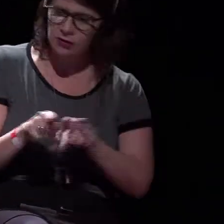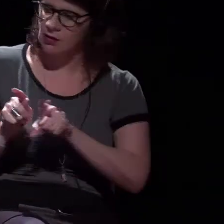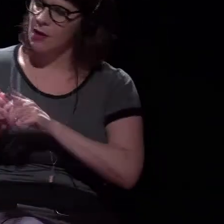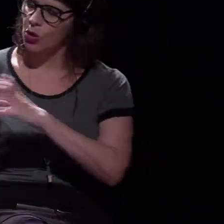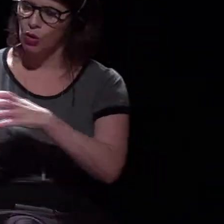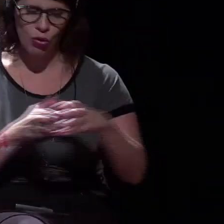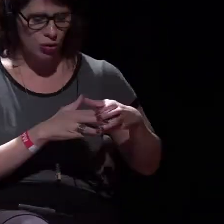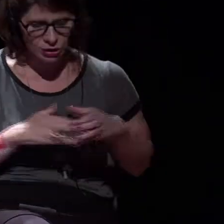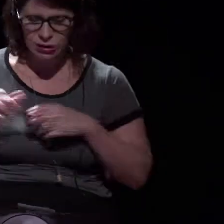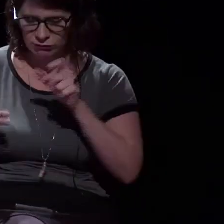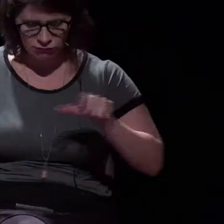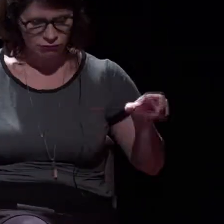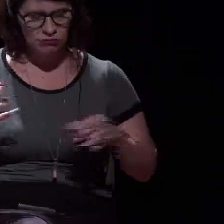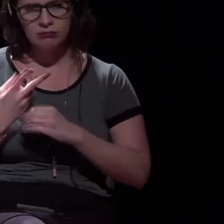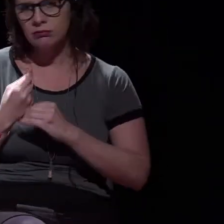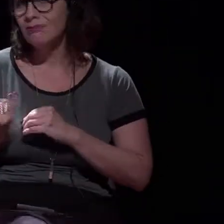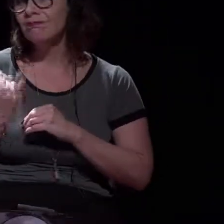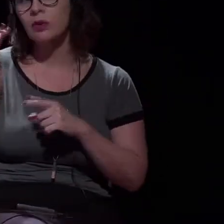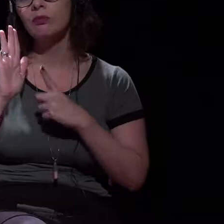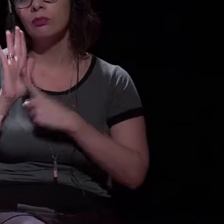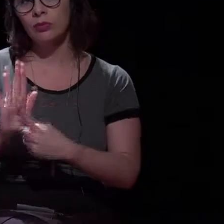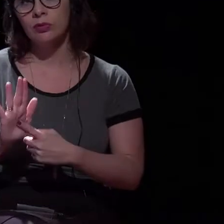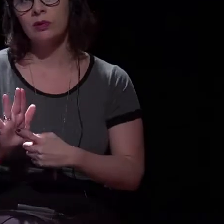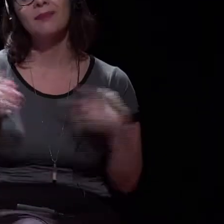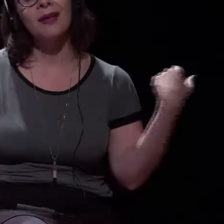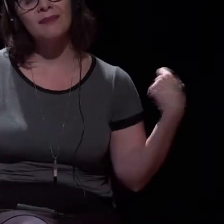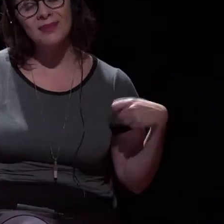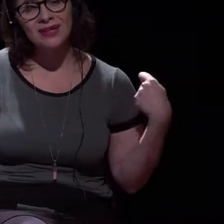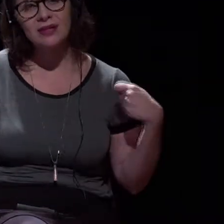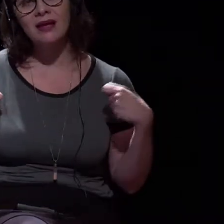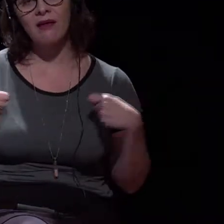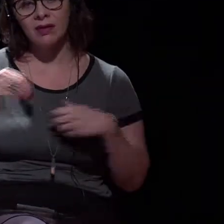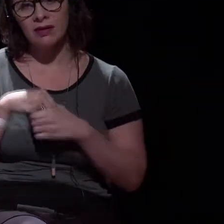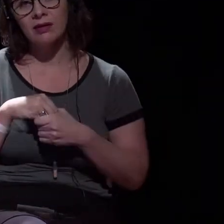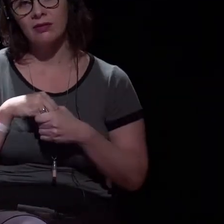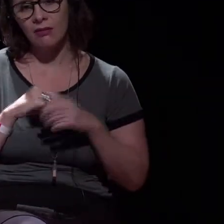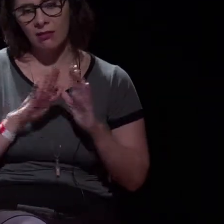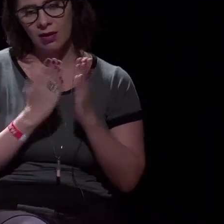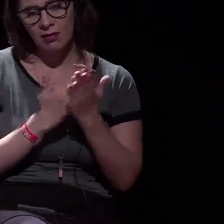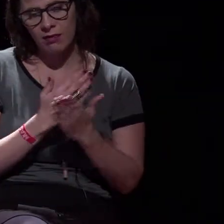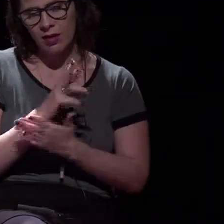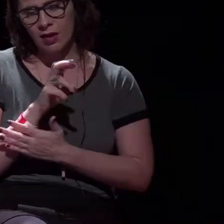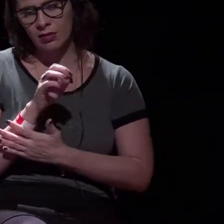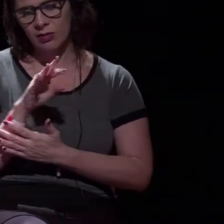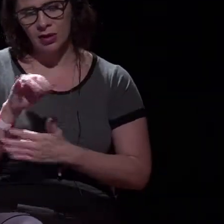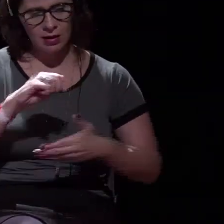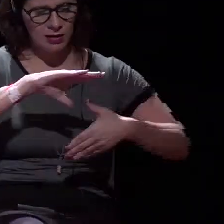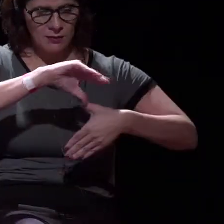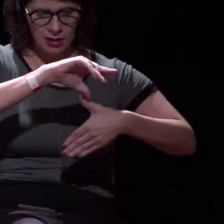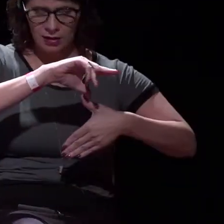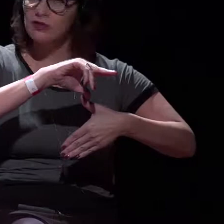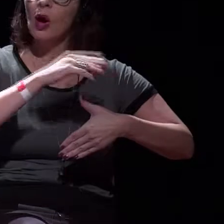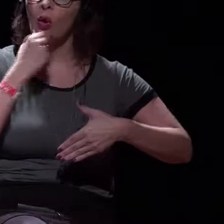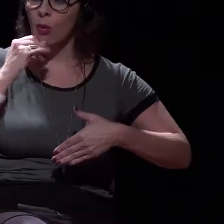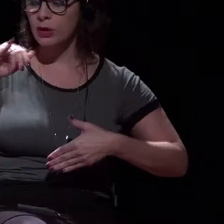the book Retórica del Arte Latinoamericano, CAIC founder Jorge Glusberg stated that works produced in Latin America have,